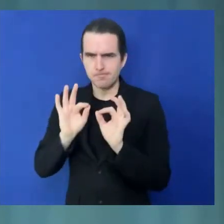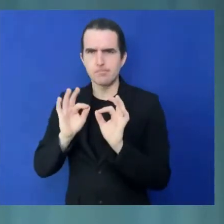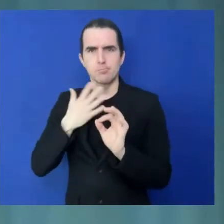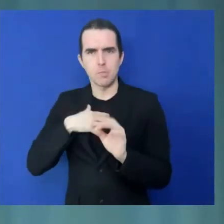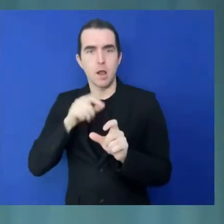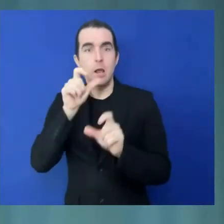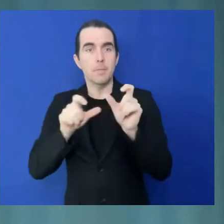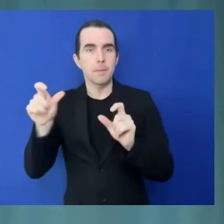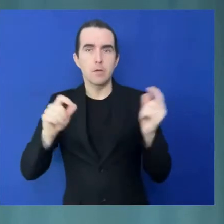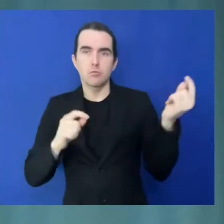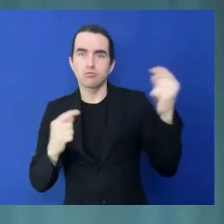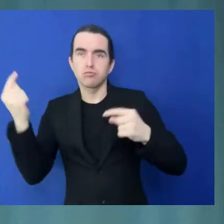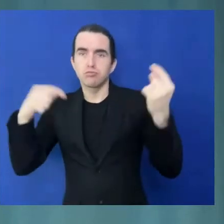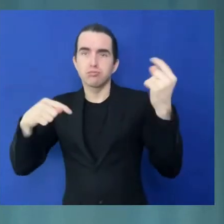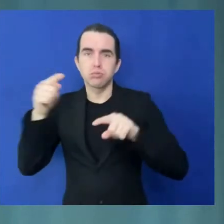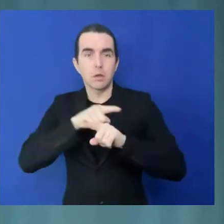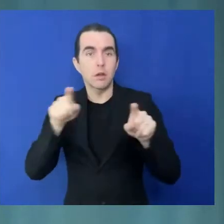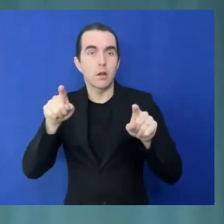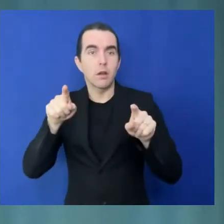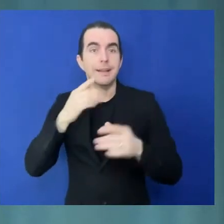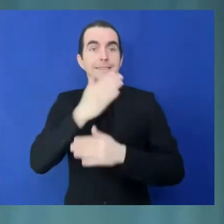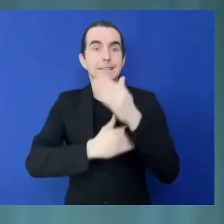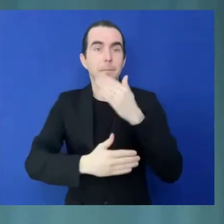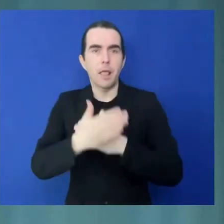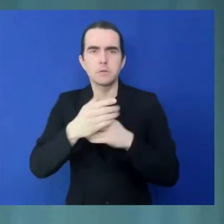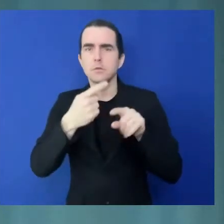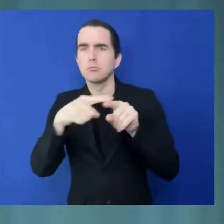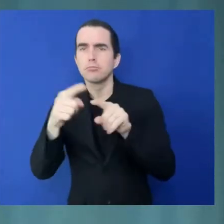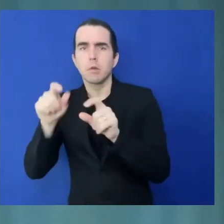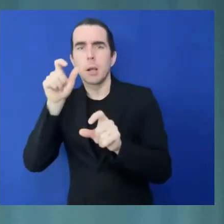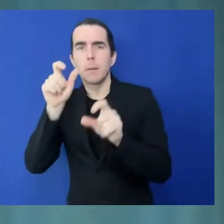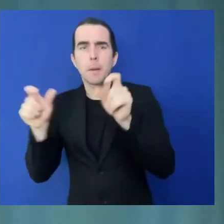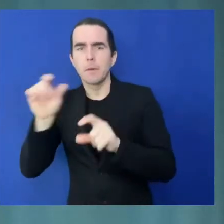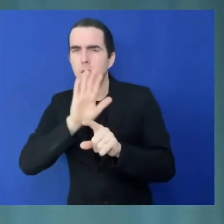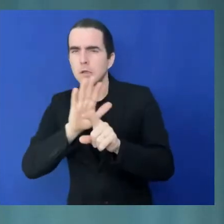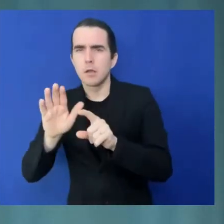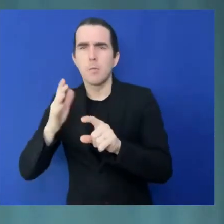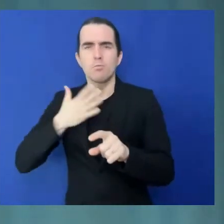of accessibility, the Zero Project Conference will highlight